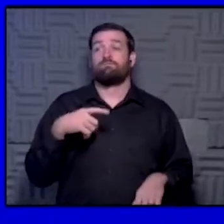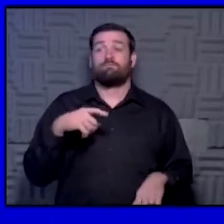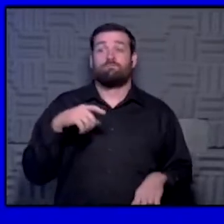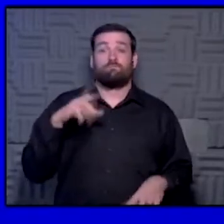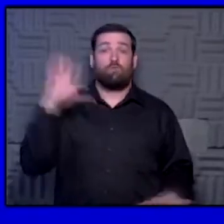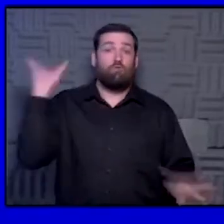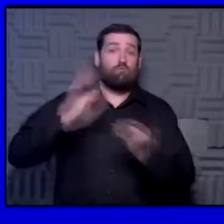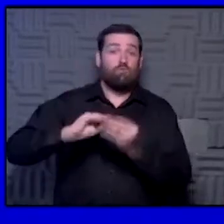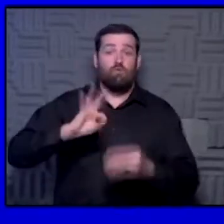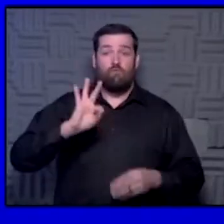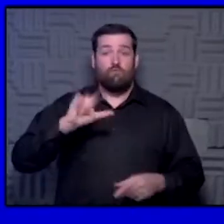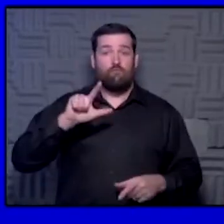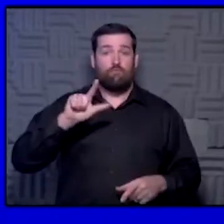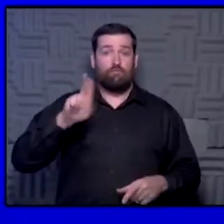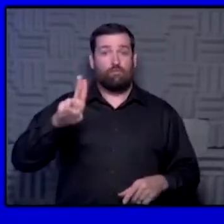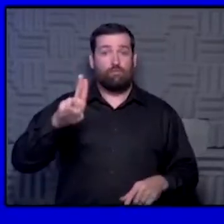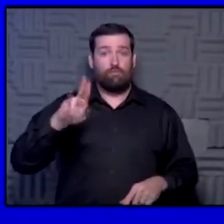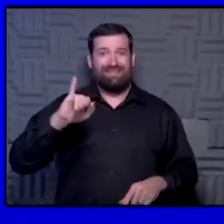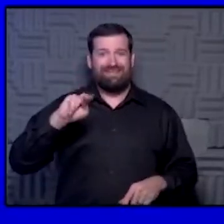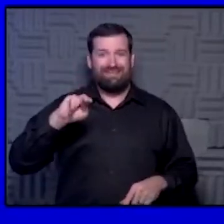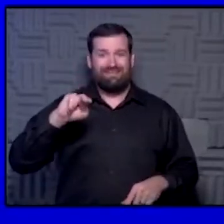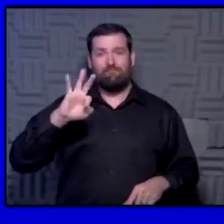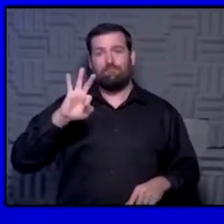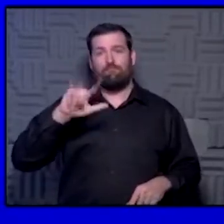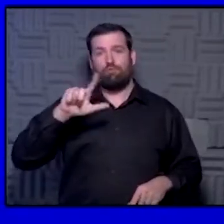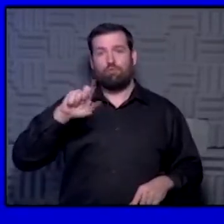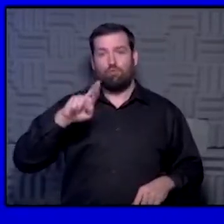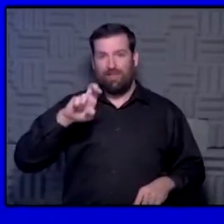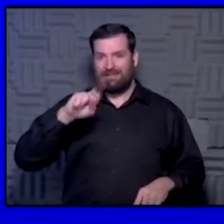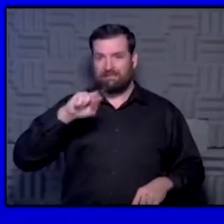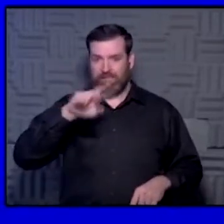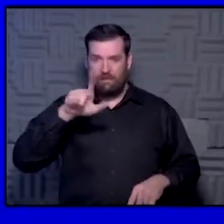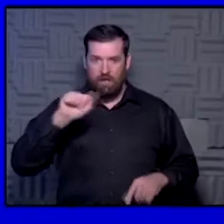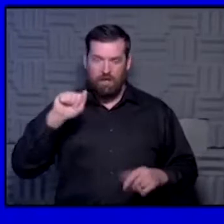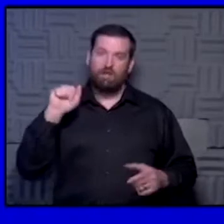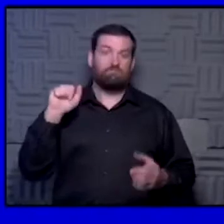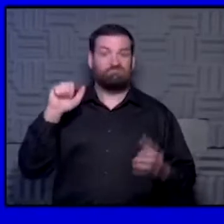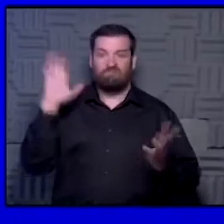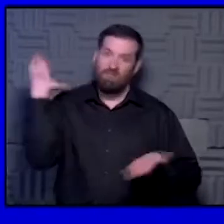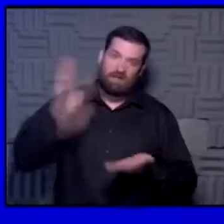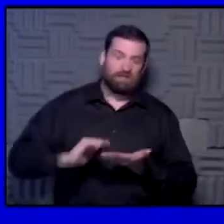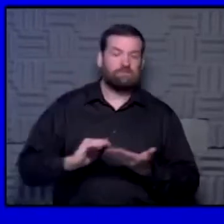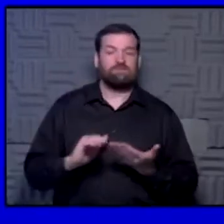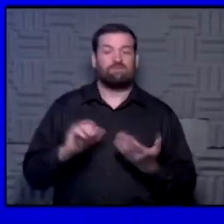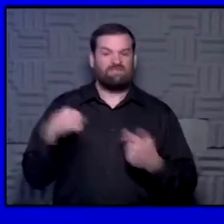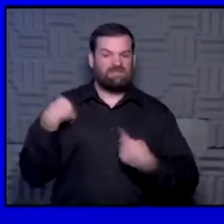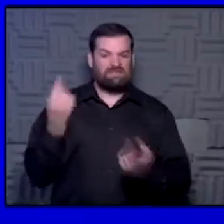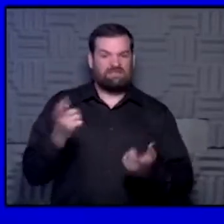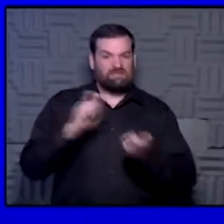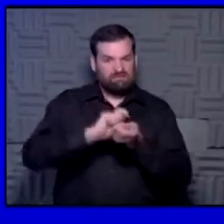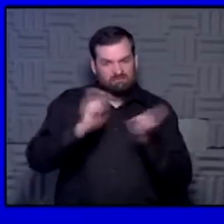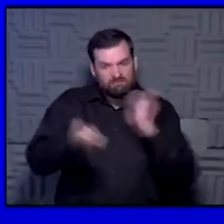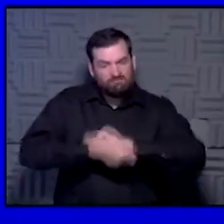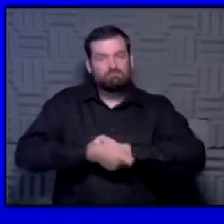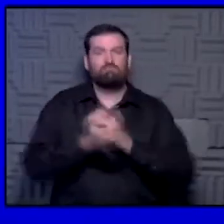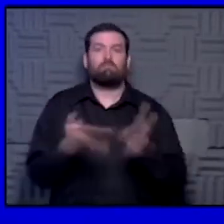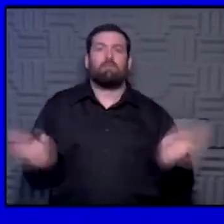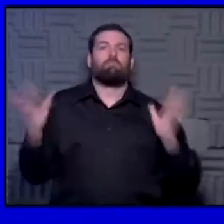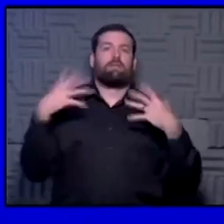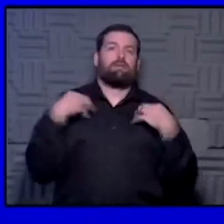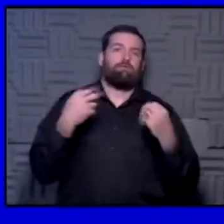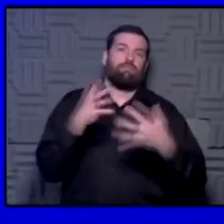overall influenza since the institution of all these new public health measures. So, we